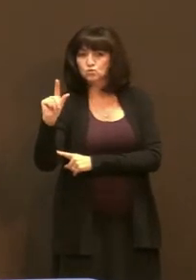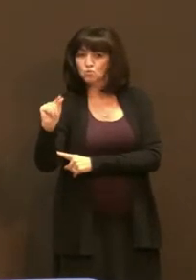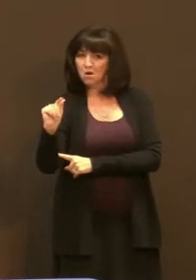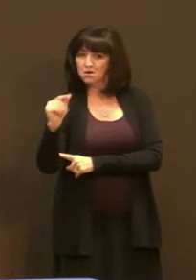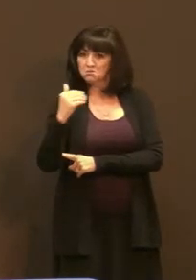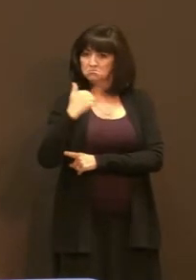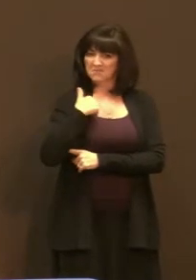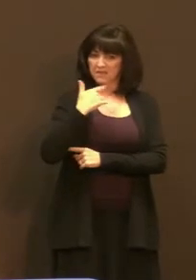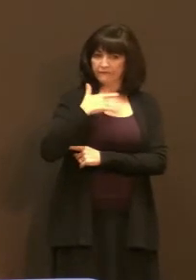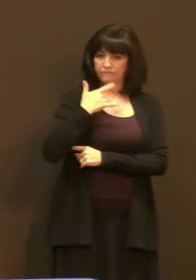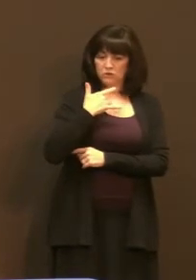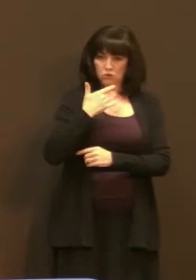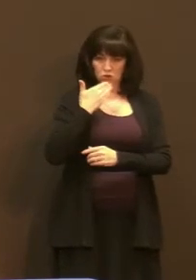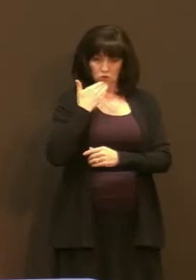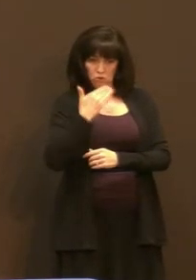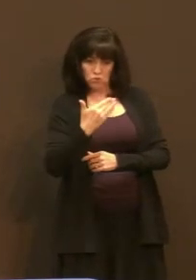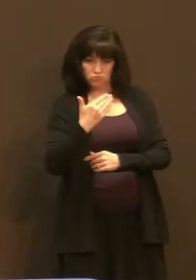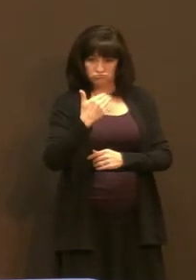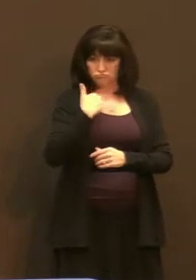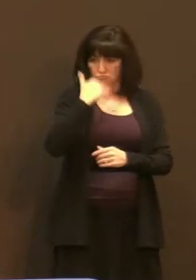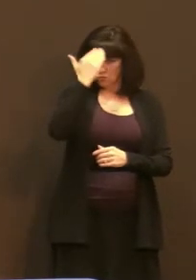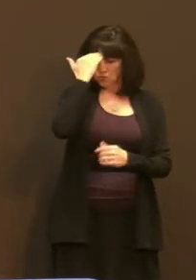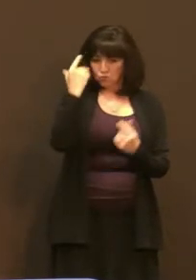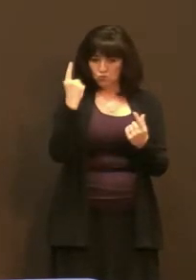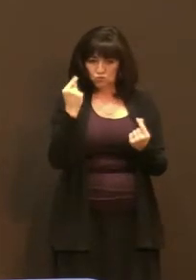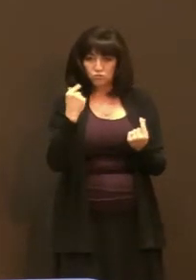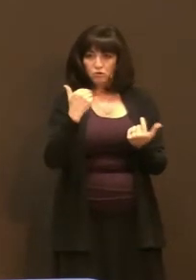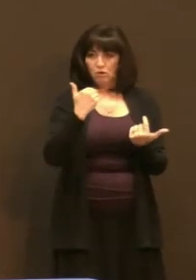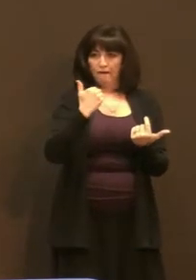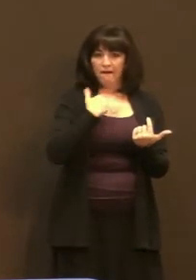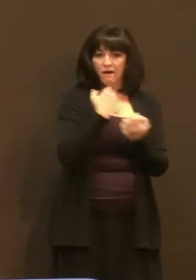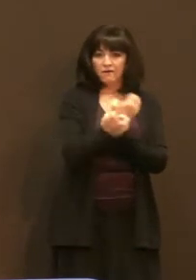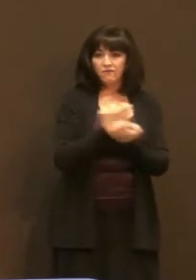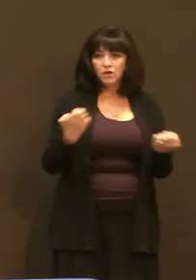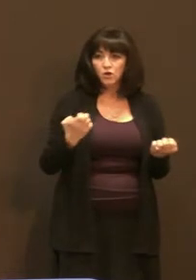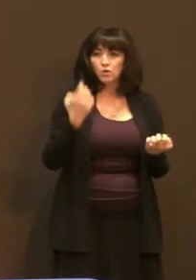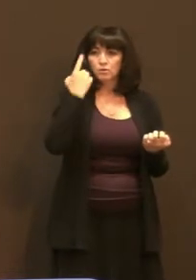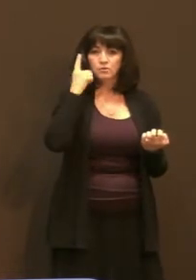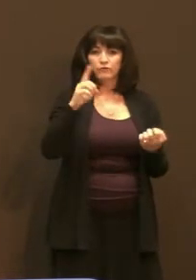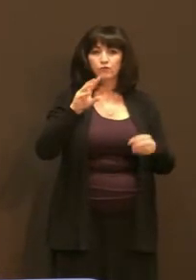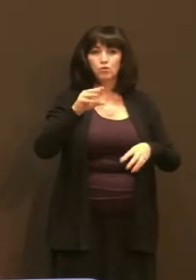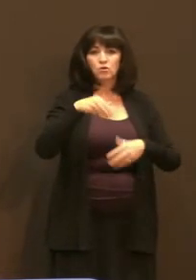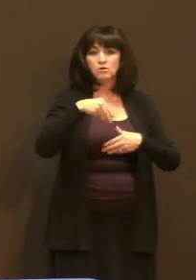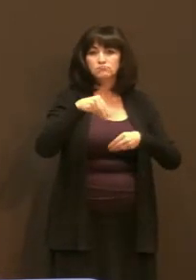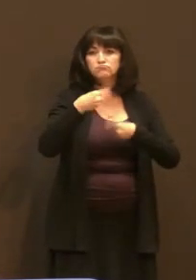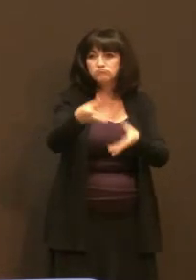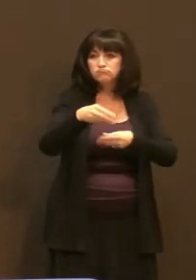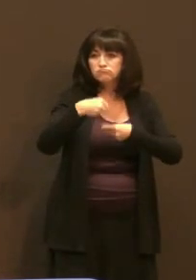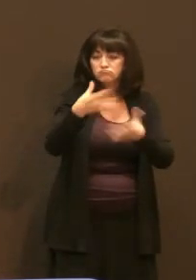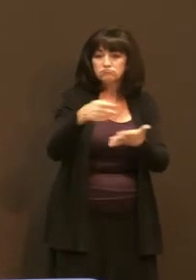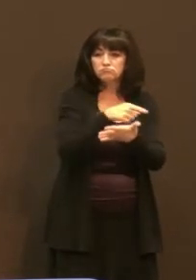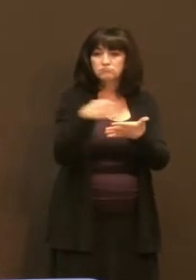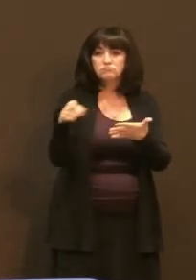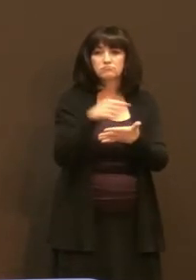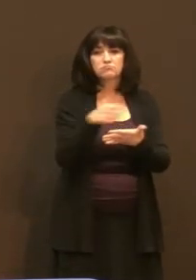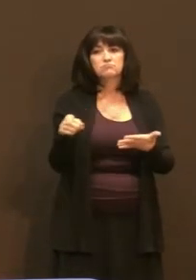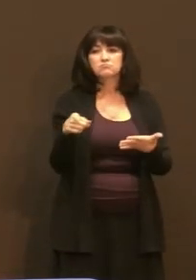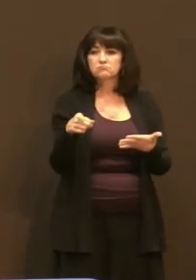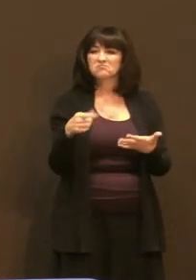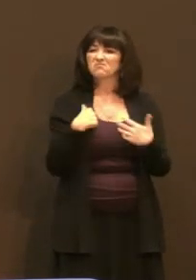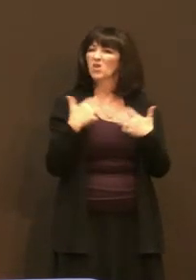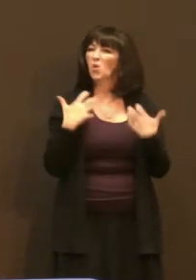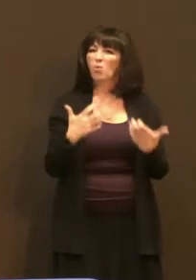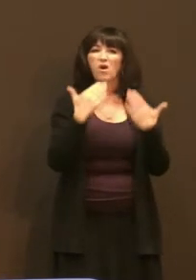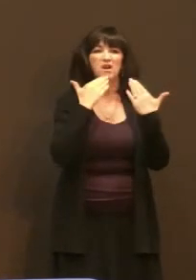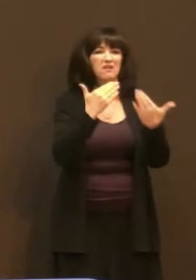to readjust that with additional data as we go on. Again, we can't commend enough the community partnerships that we have across the